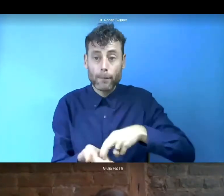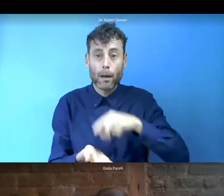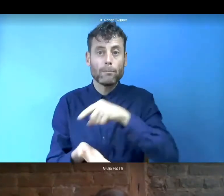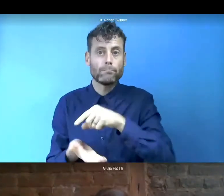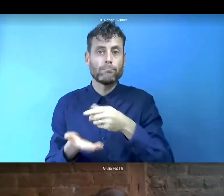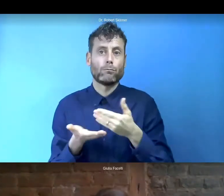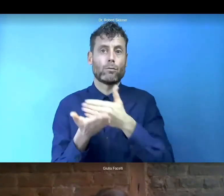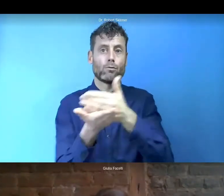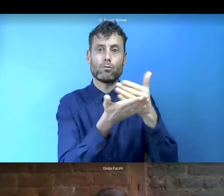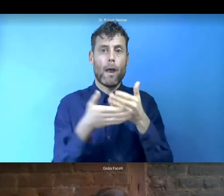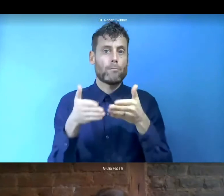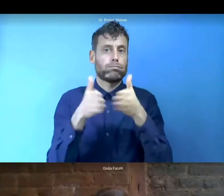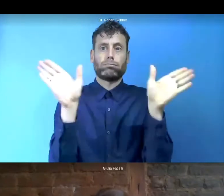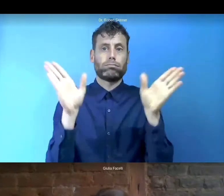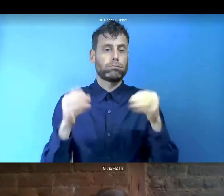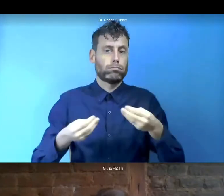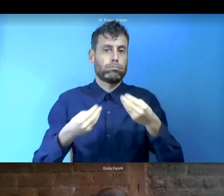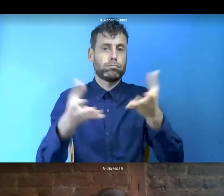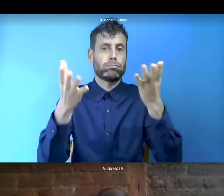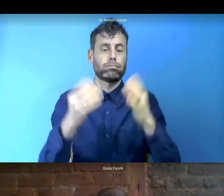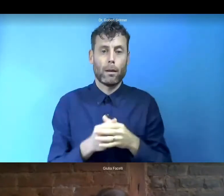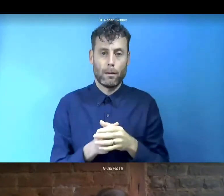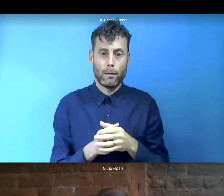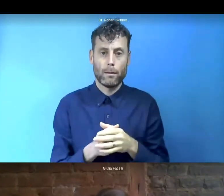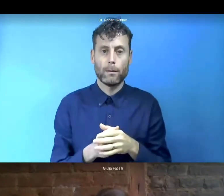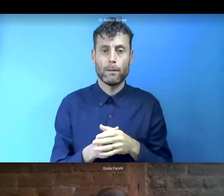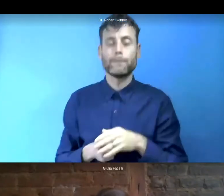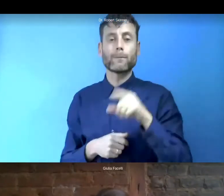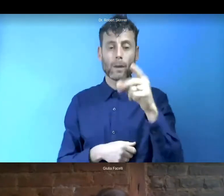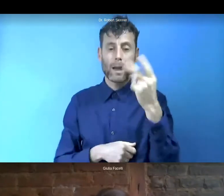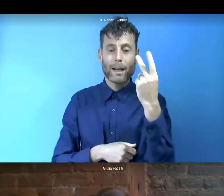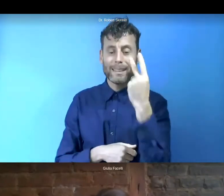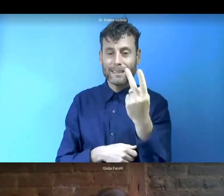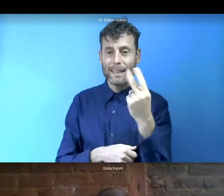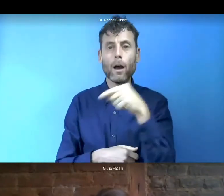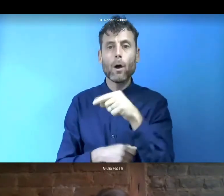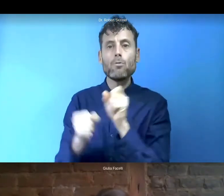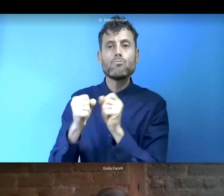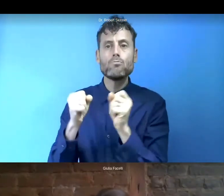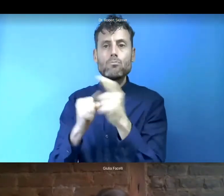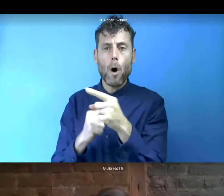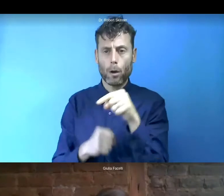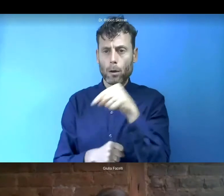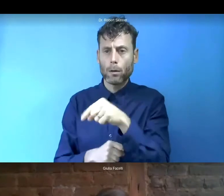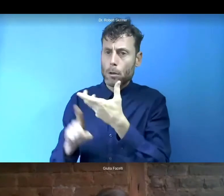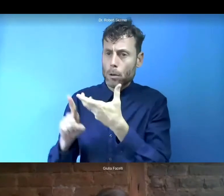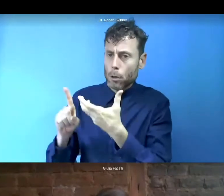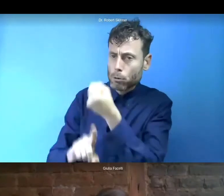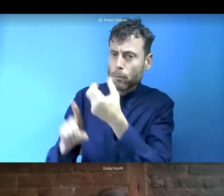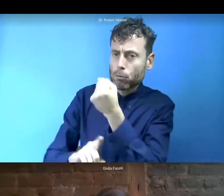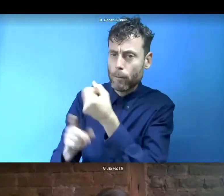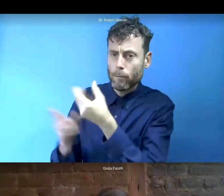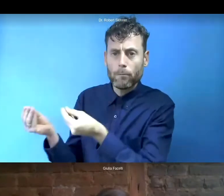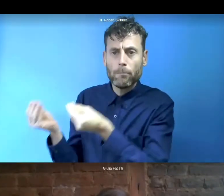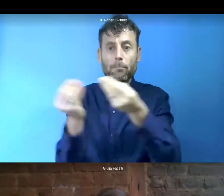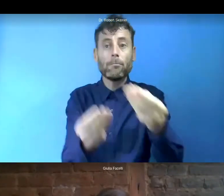is a platform where you can also find deliverables of ROC and any other project, actually. What I would like to